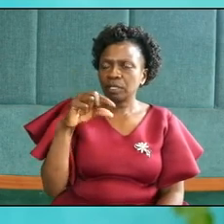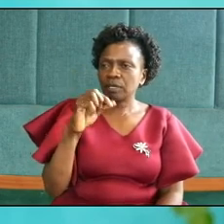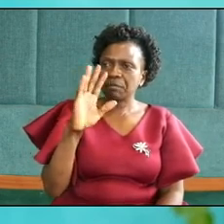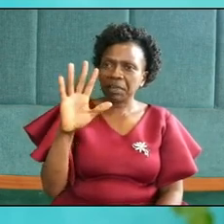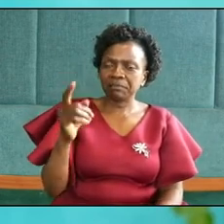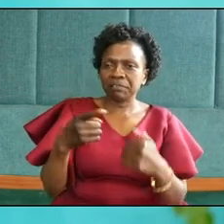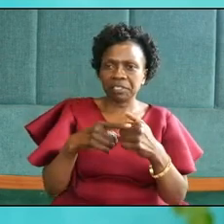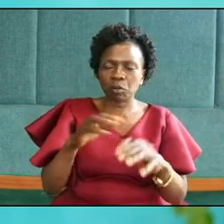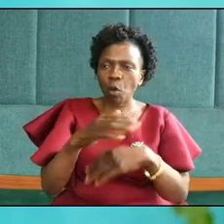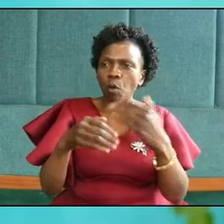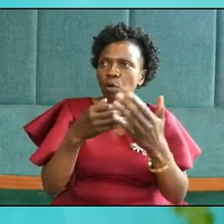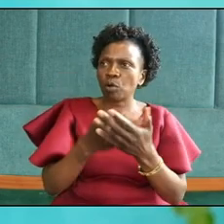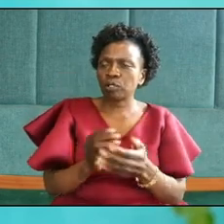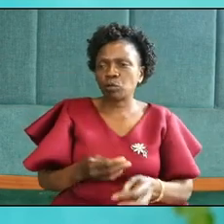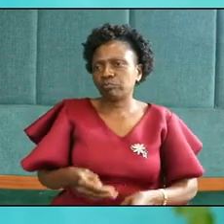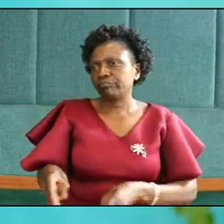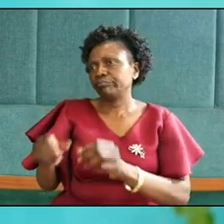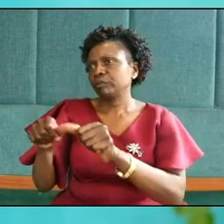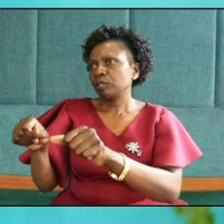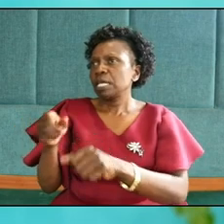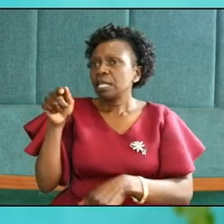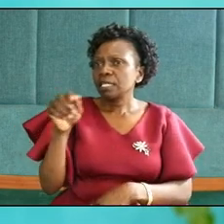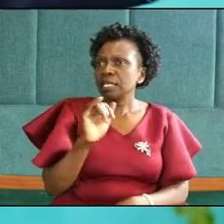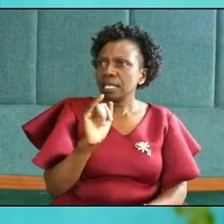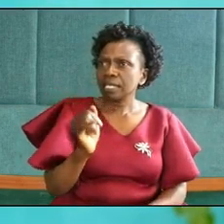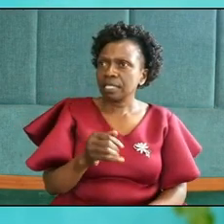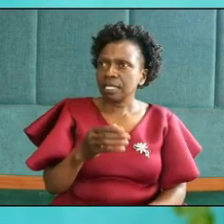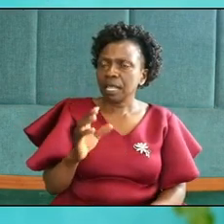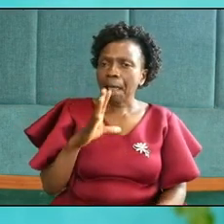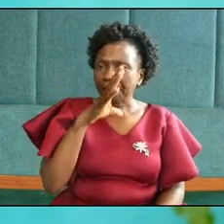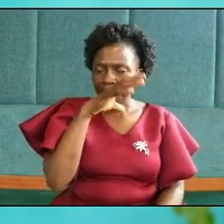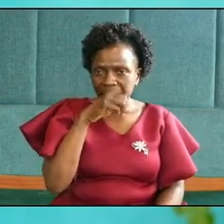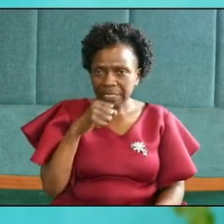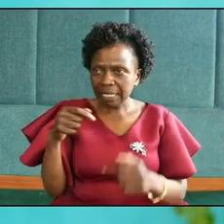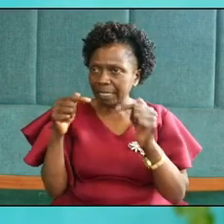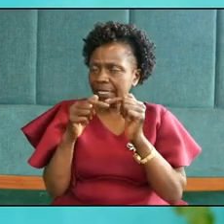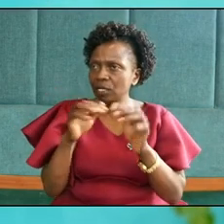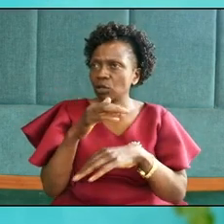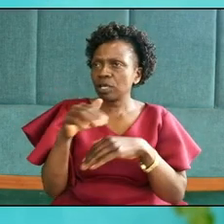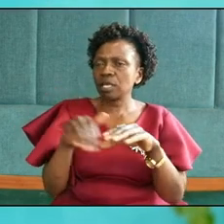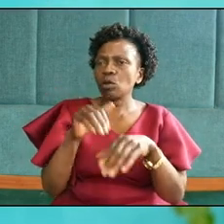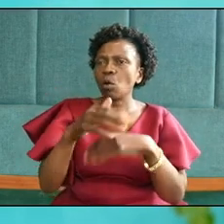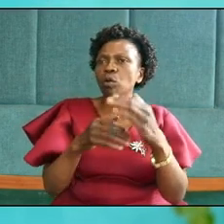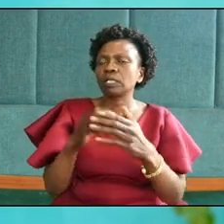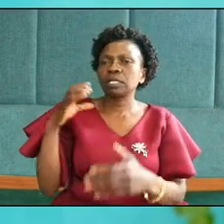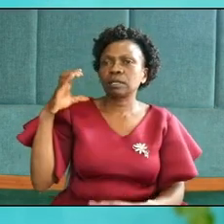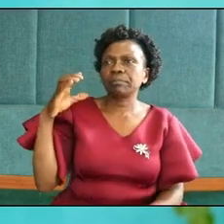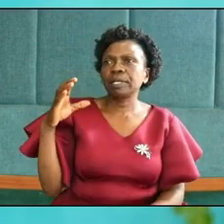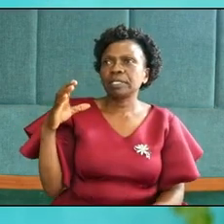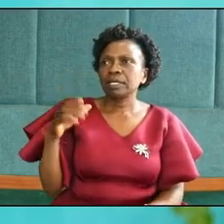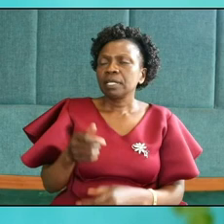5, grade 6, all the way. This is the missing link in all our chaplaincy facets. It